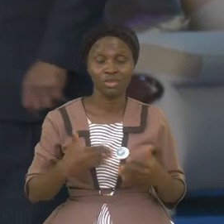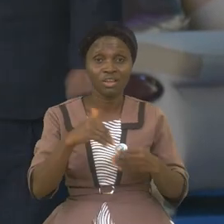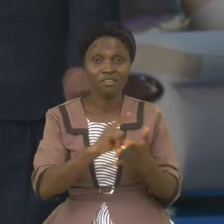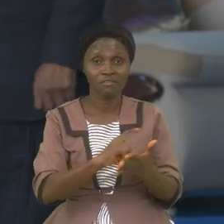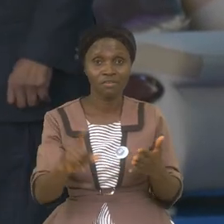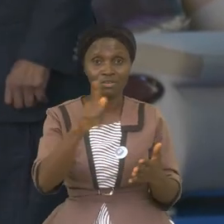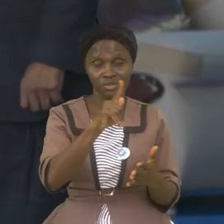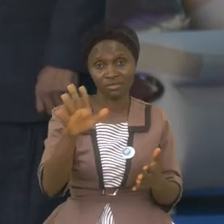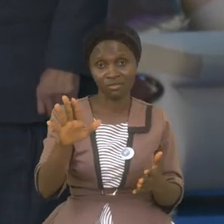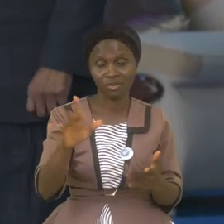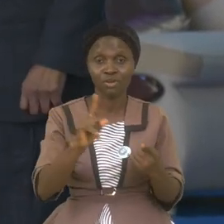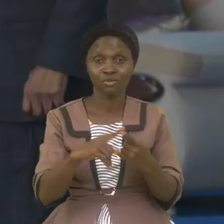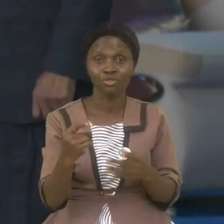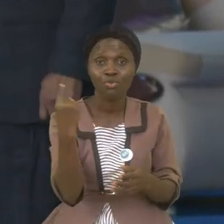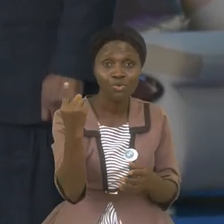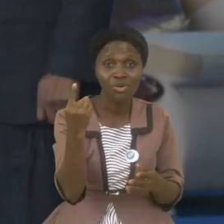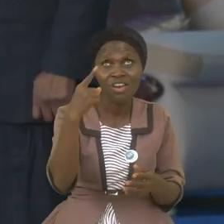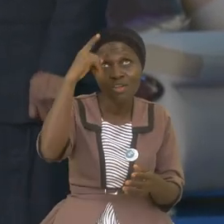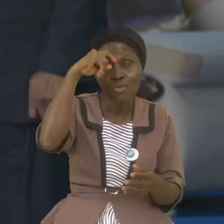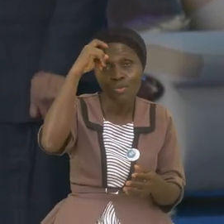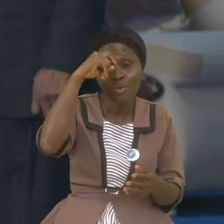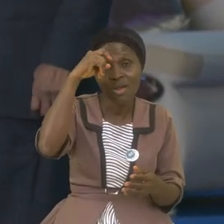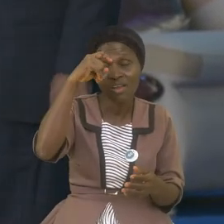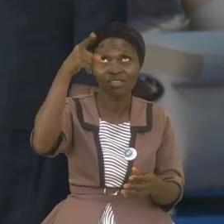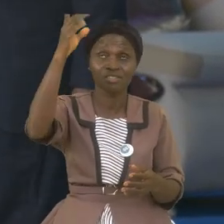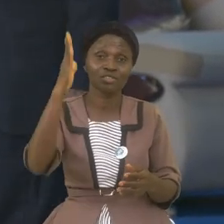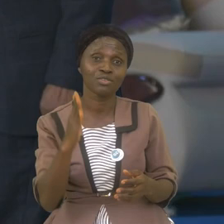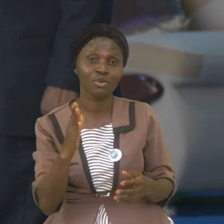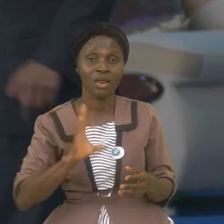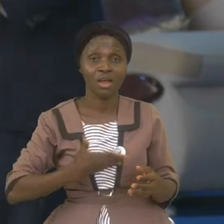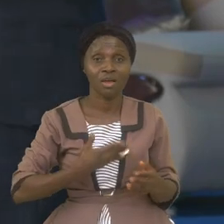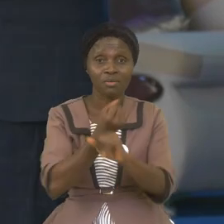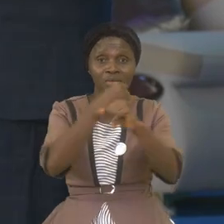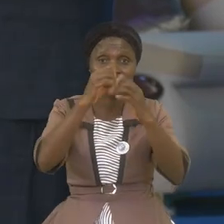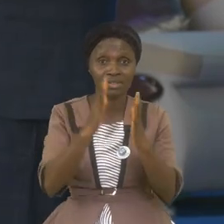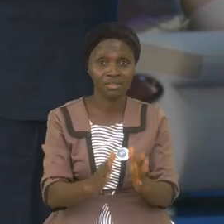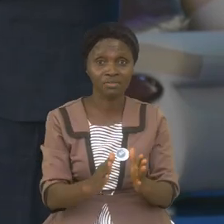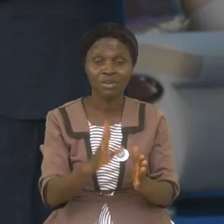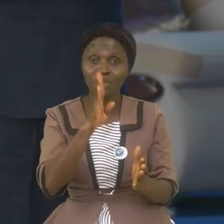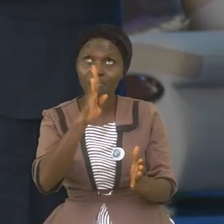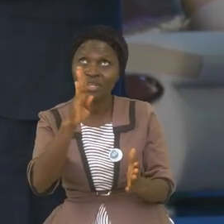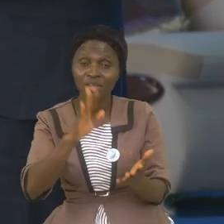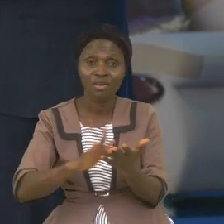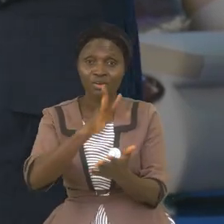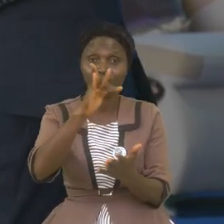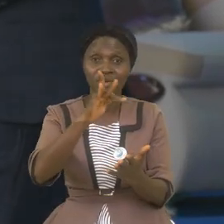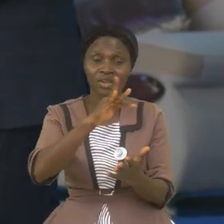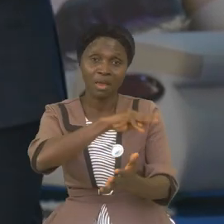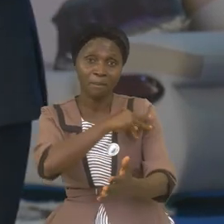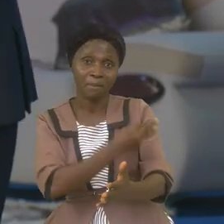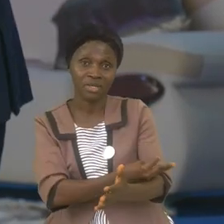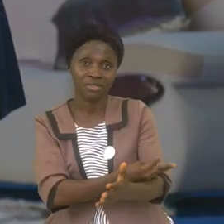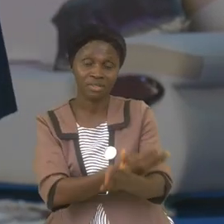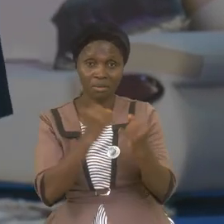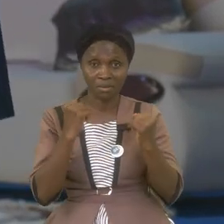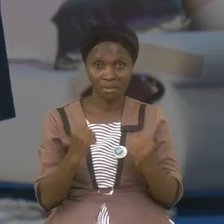In verse 25, to the only wise God, our Savior, be glory and majesty,